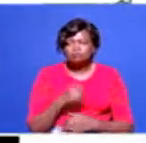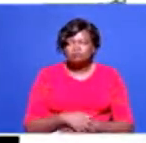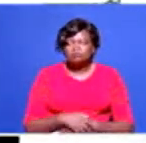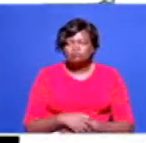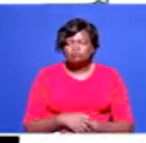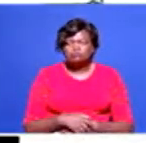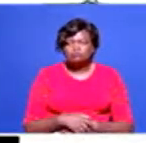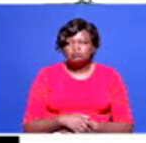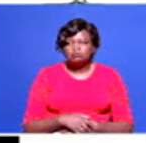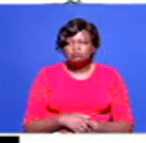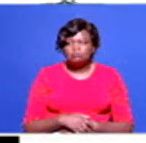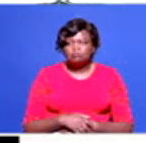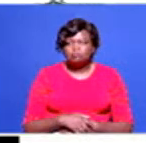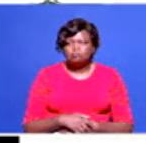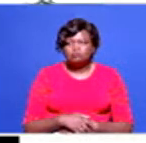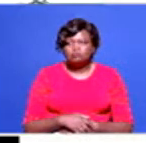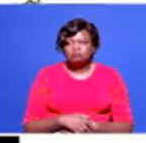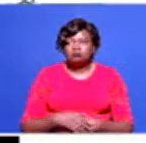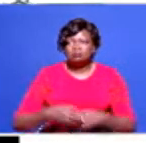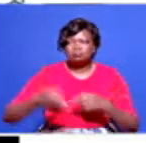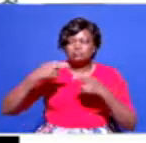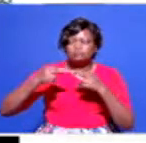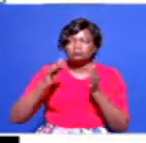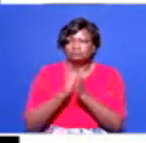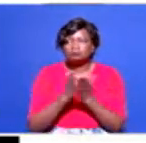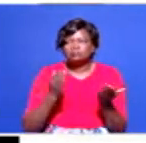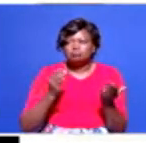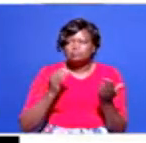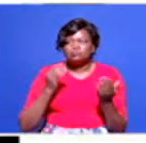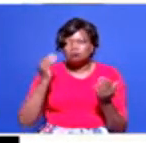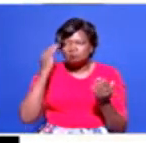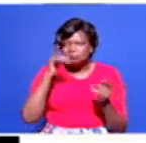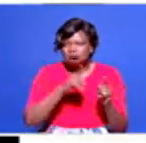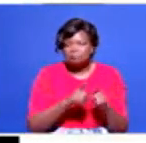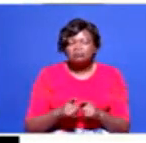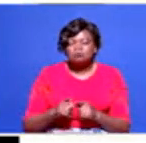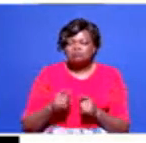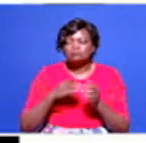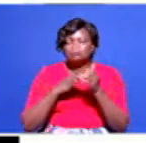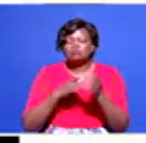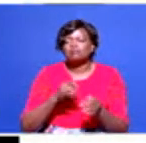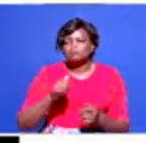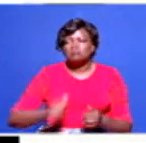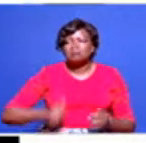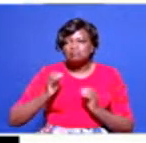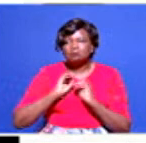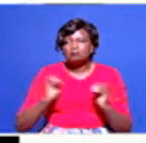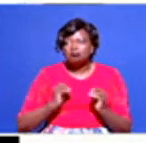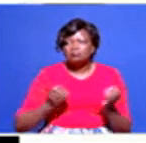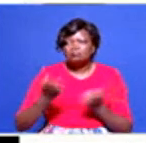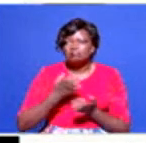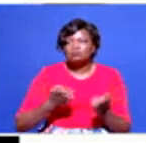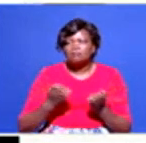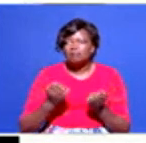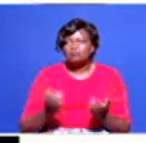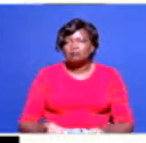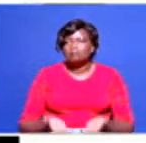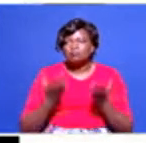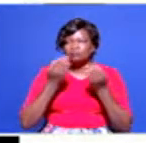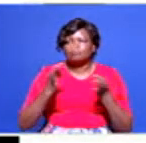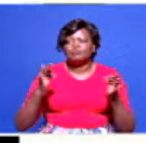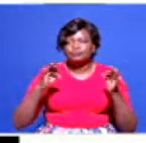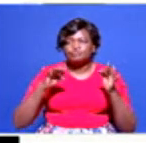Maria wrote, in the history books, he will go down a selfless leader. Economic uplift, free